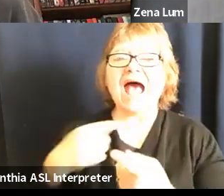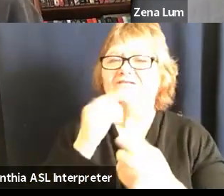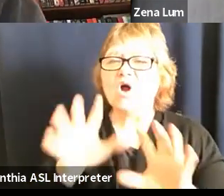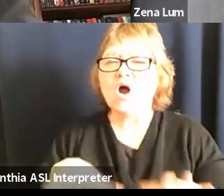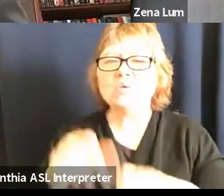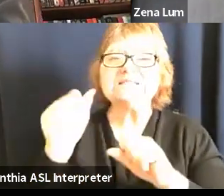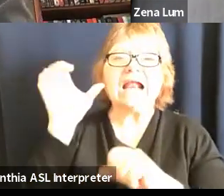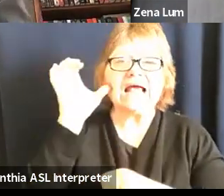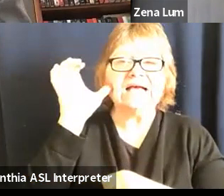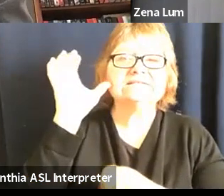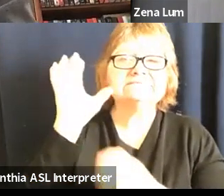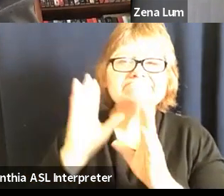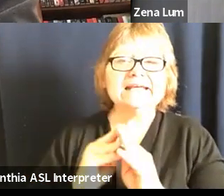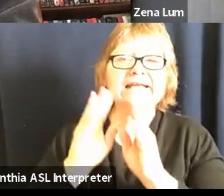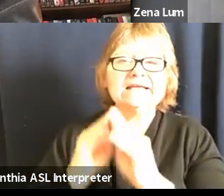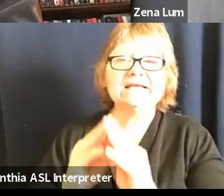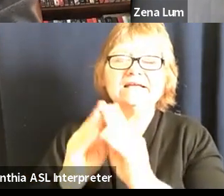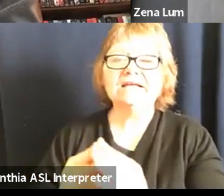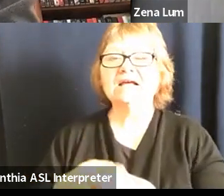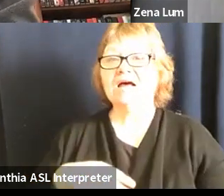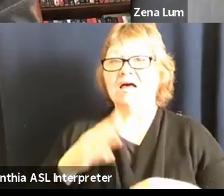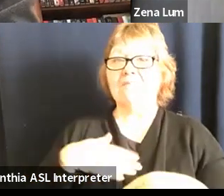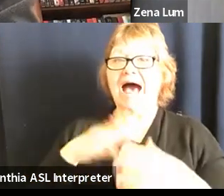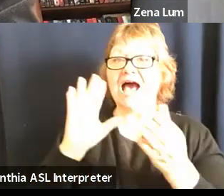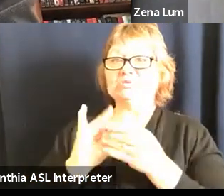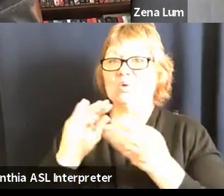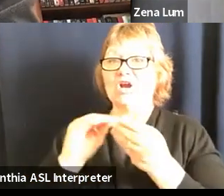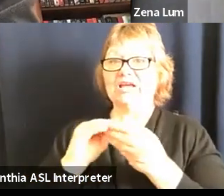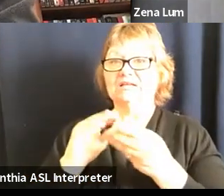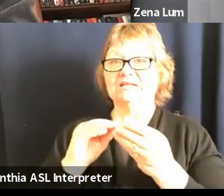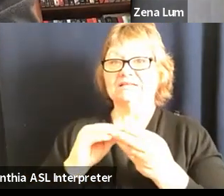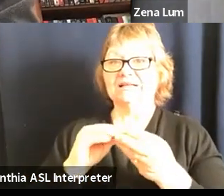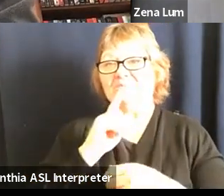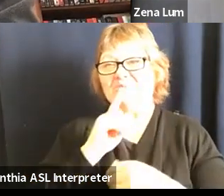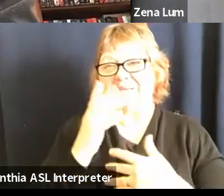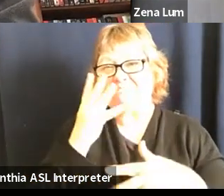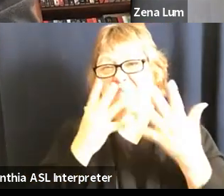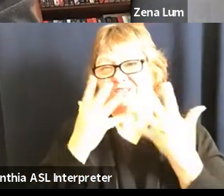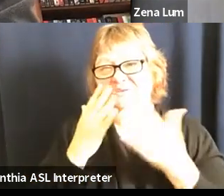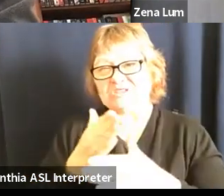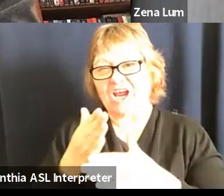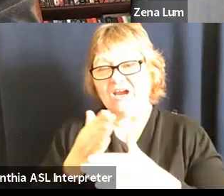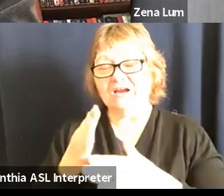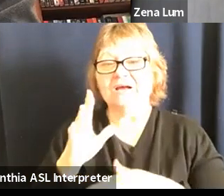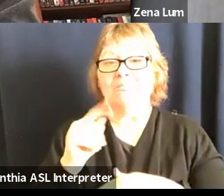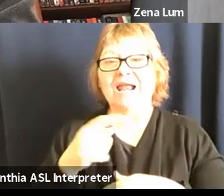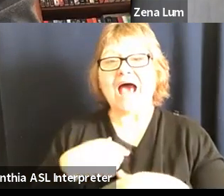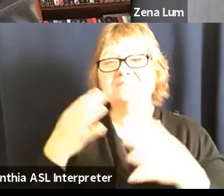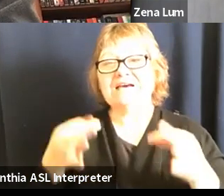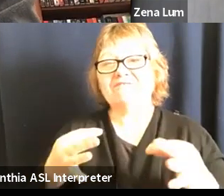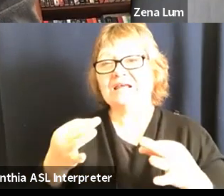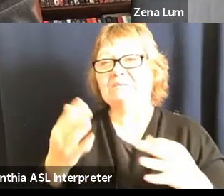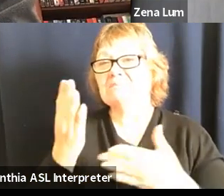sessions. So the story I'm about to share is I'm very like embarrassed to share this story, but I am definitely one of those